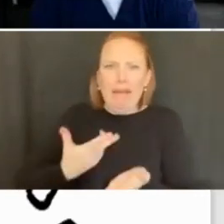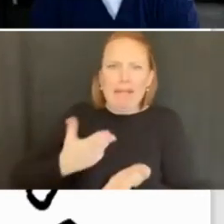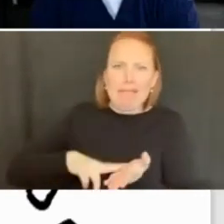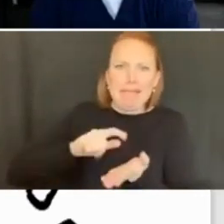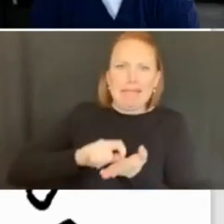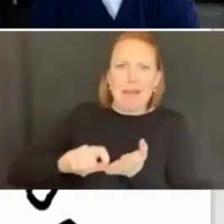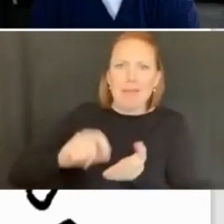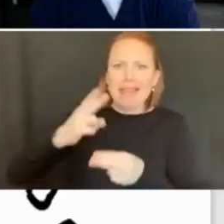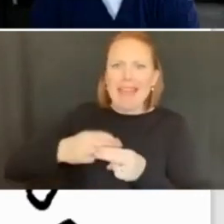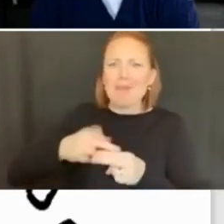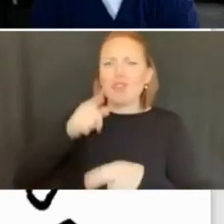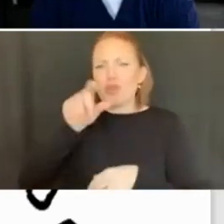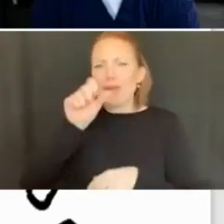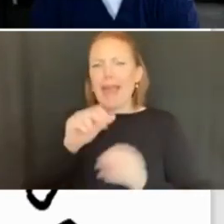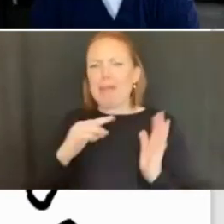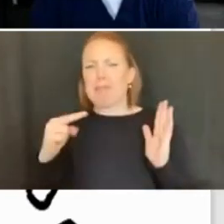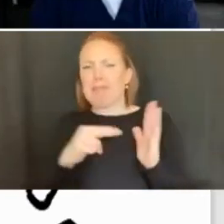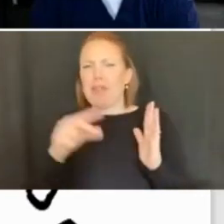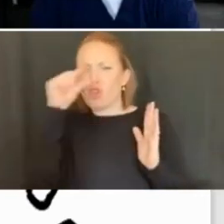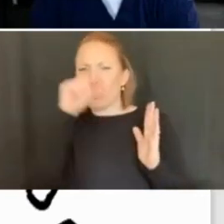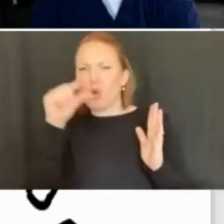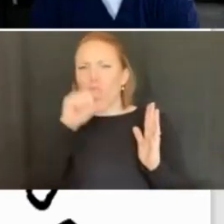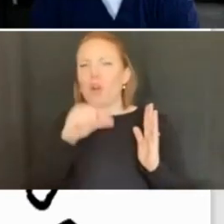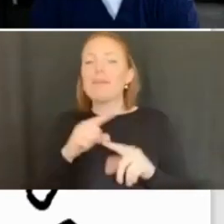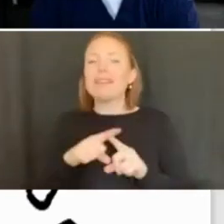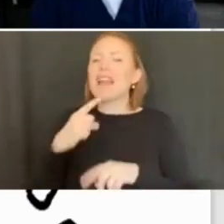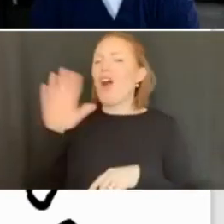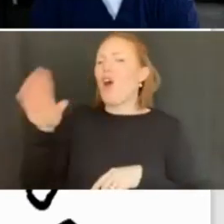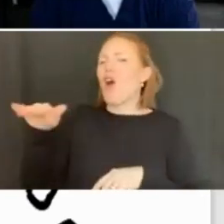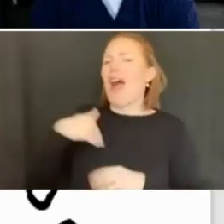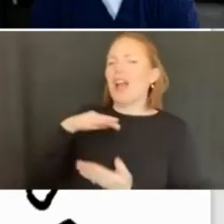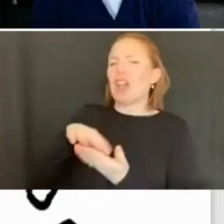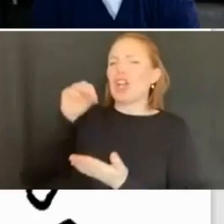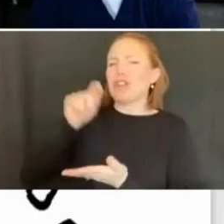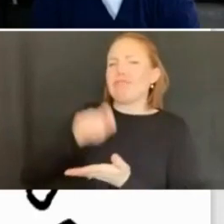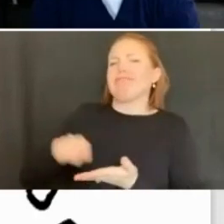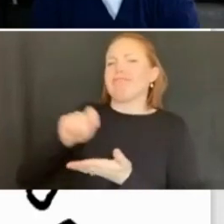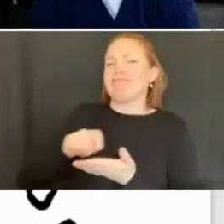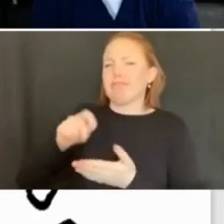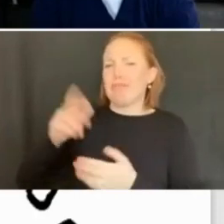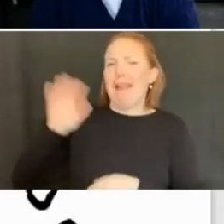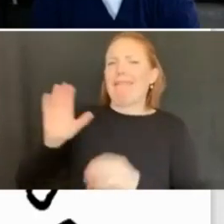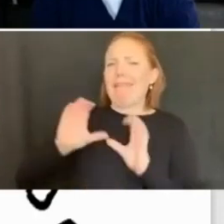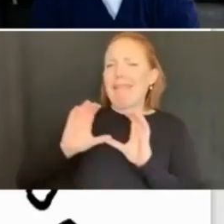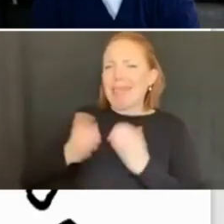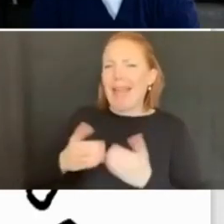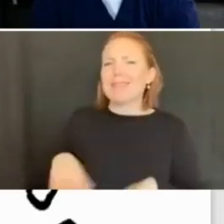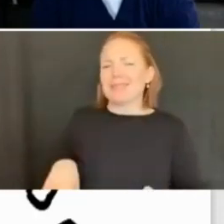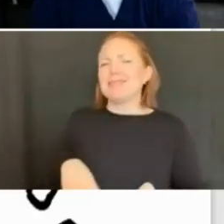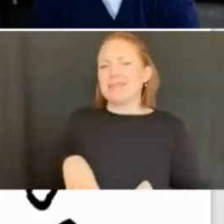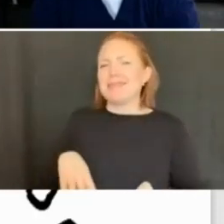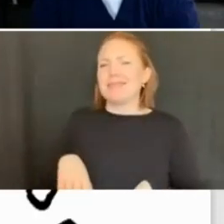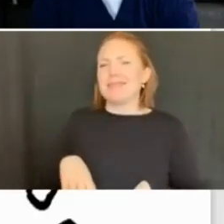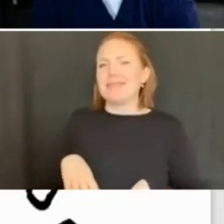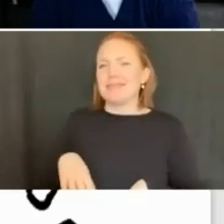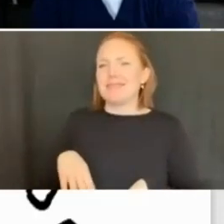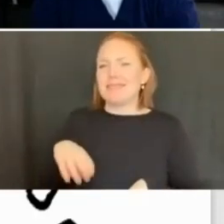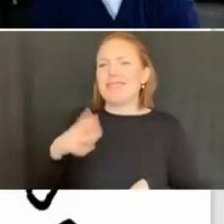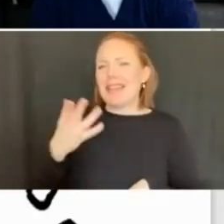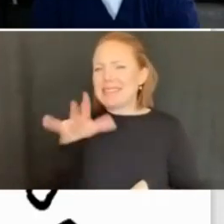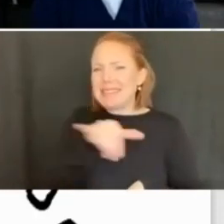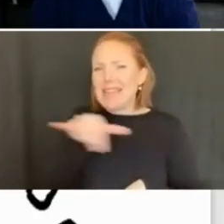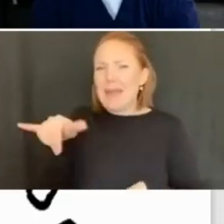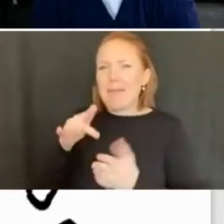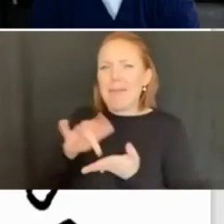can go find it out, but wouldn't it be nice if we said, I learned such and such in that class, like they would have taught you at Medical College of Virginia,